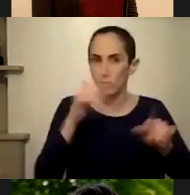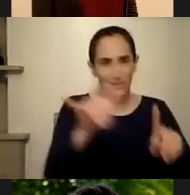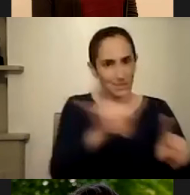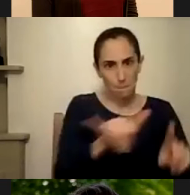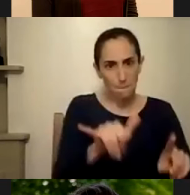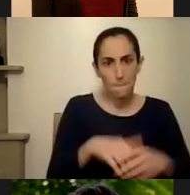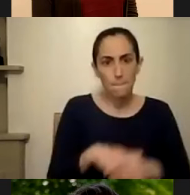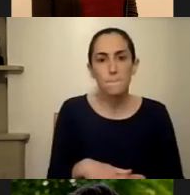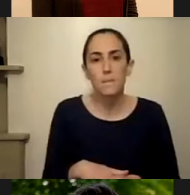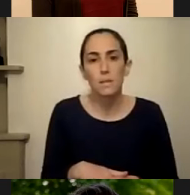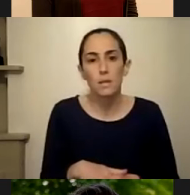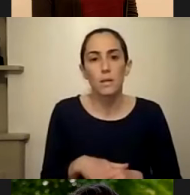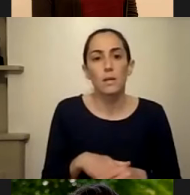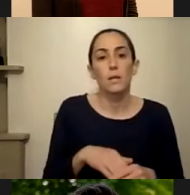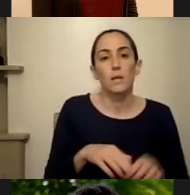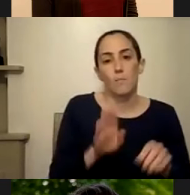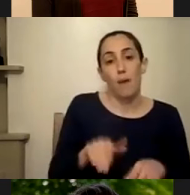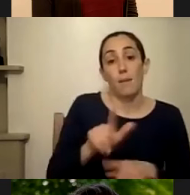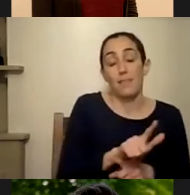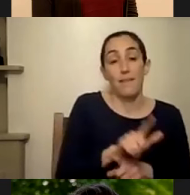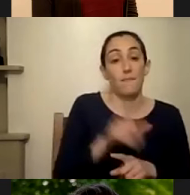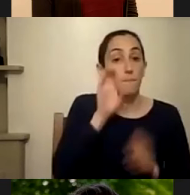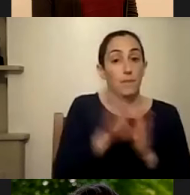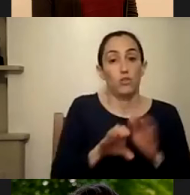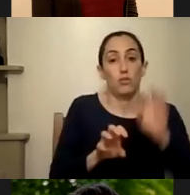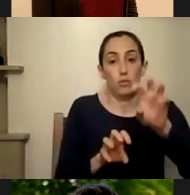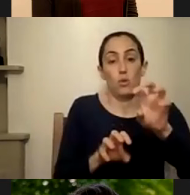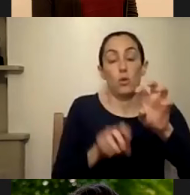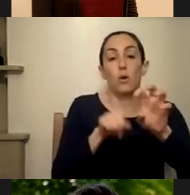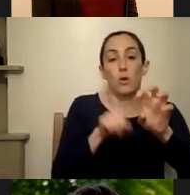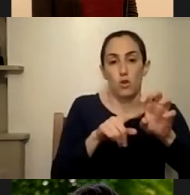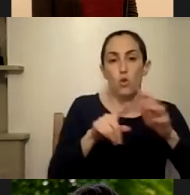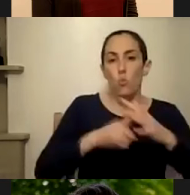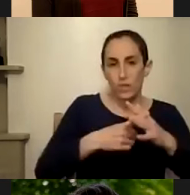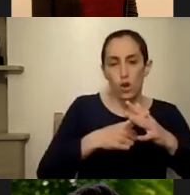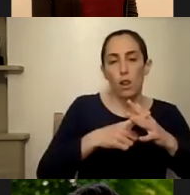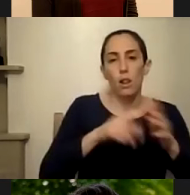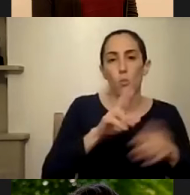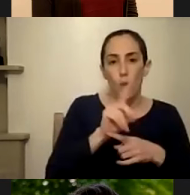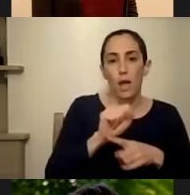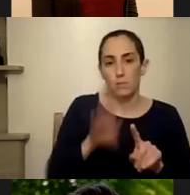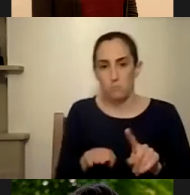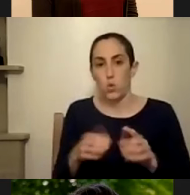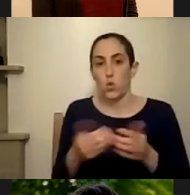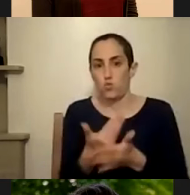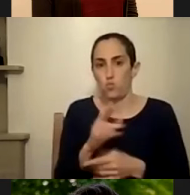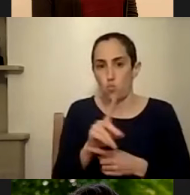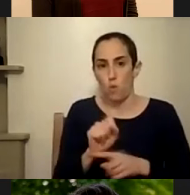native rods. This is the immunogold labeled new rods. They're full of mitochondria, so they can provide